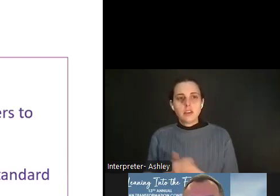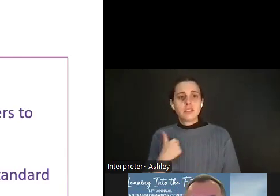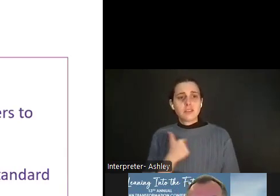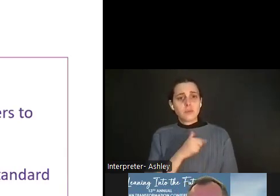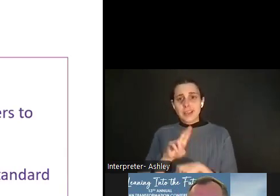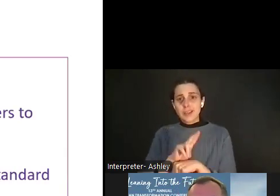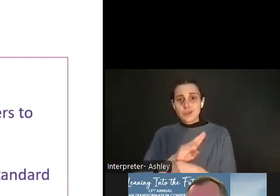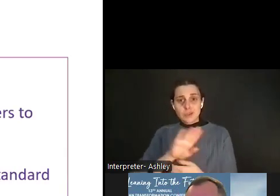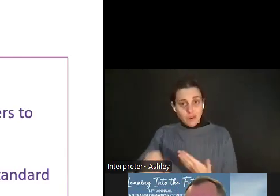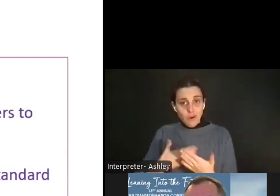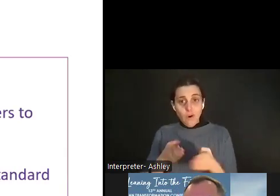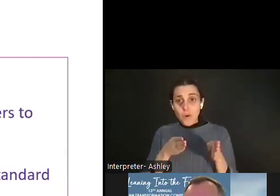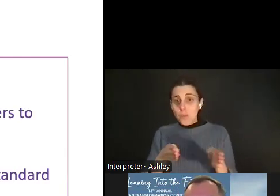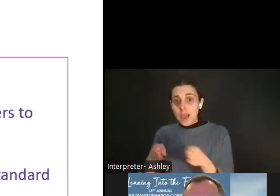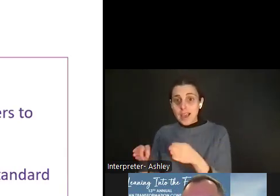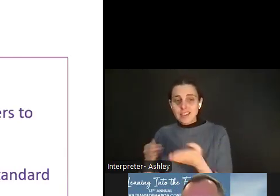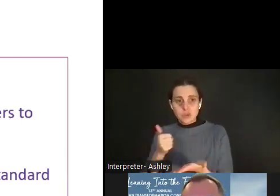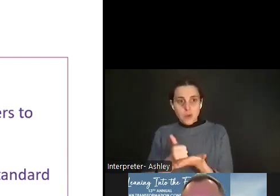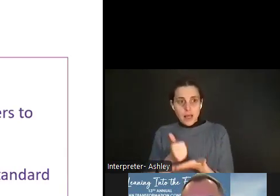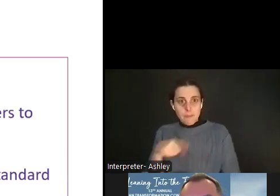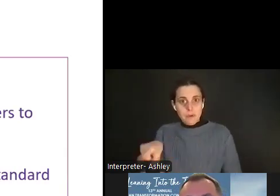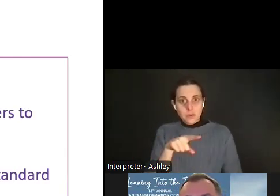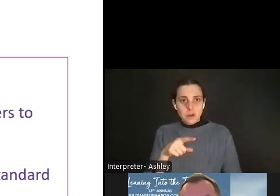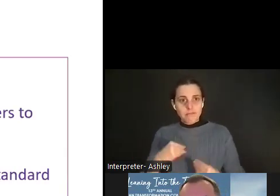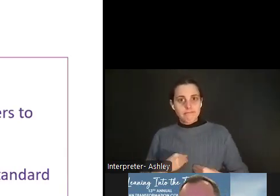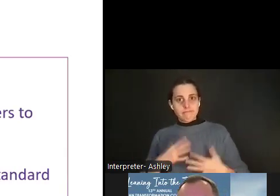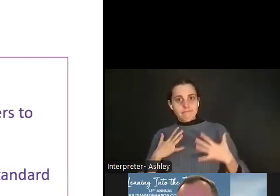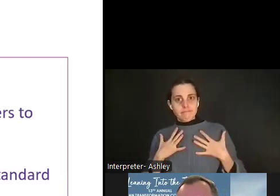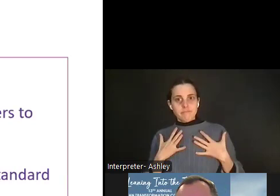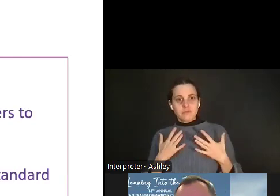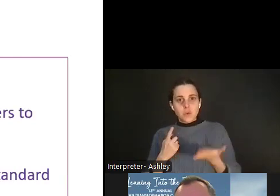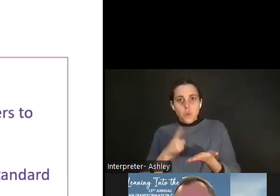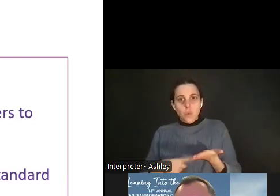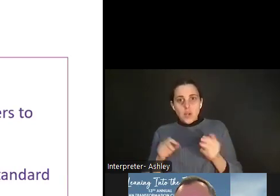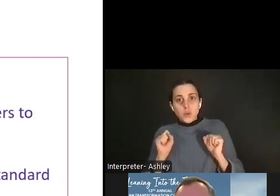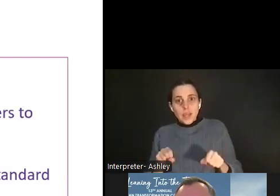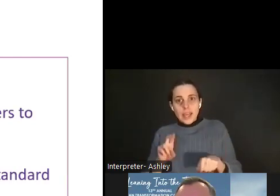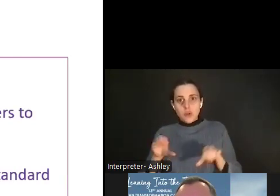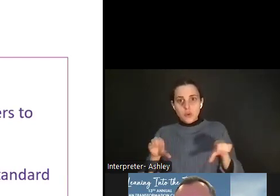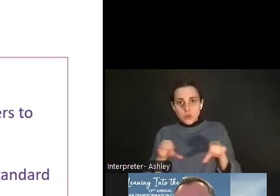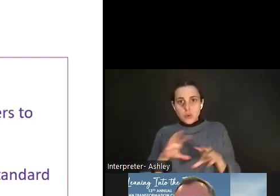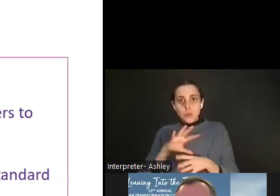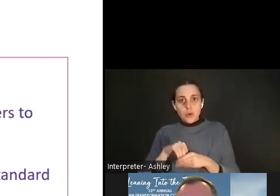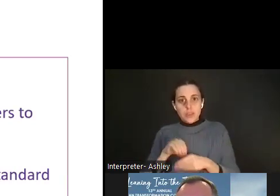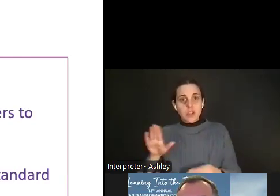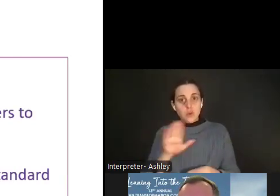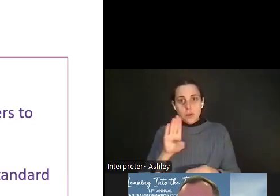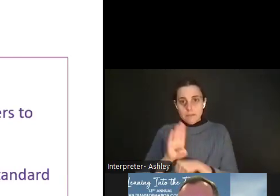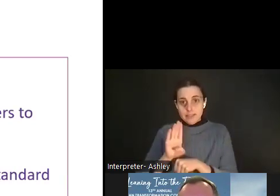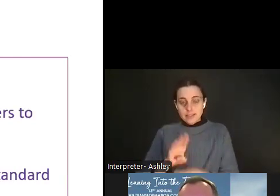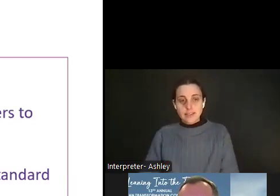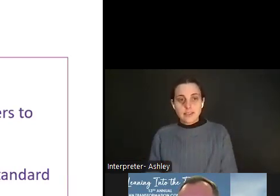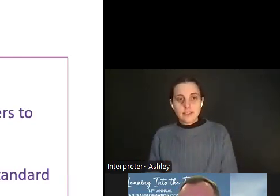might inspire you, inform you on what could be done within your organization. Monthly newsletters, we